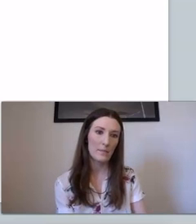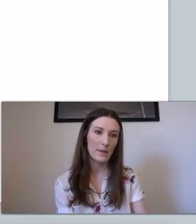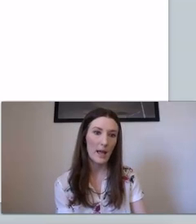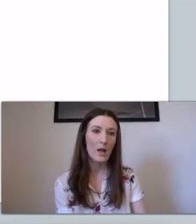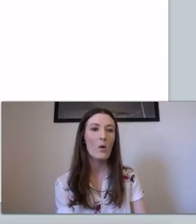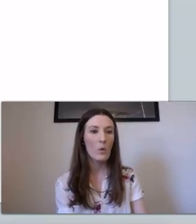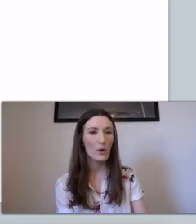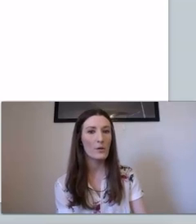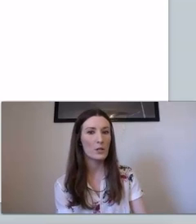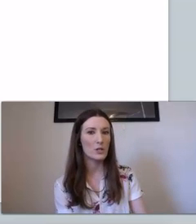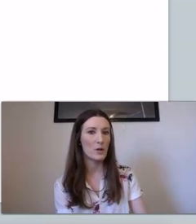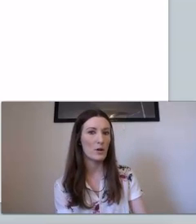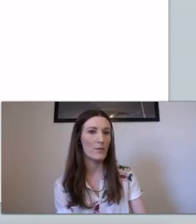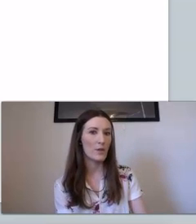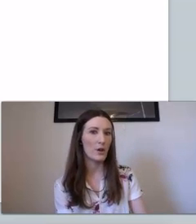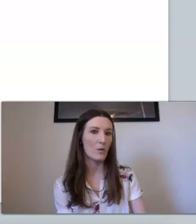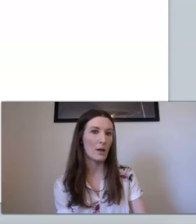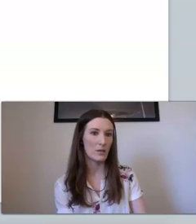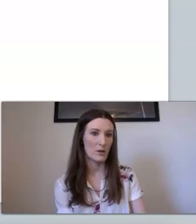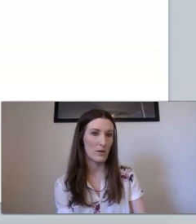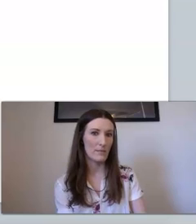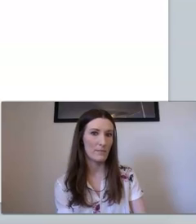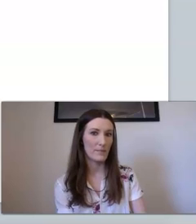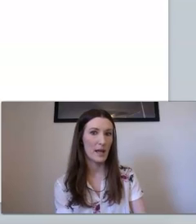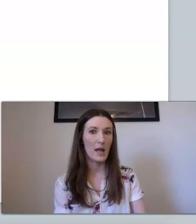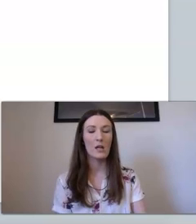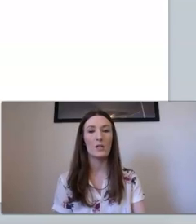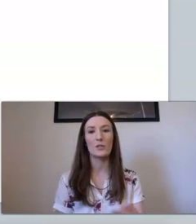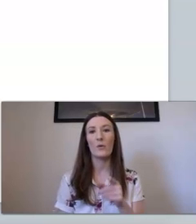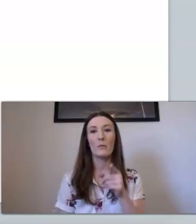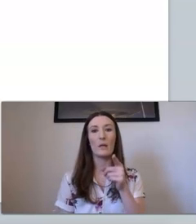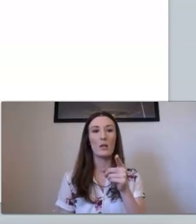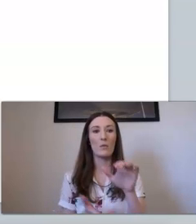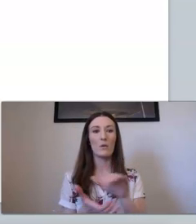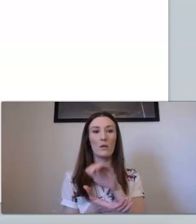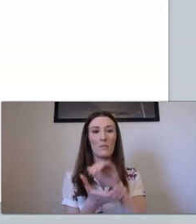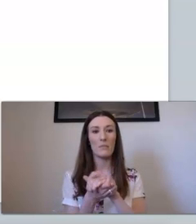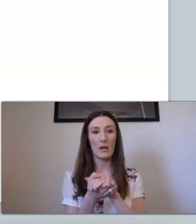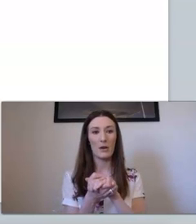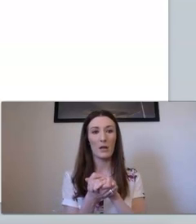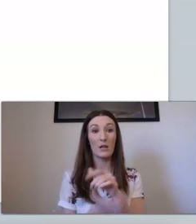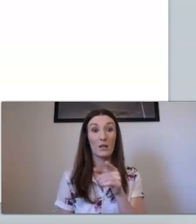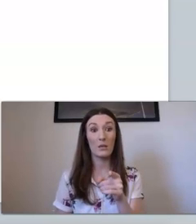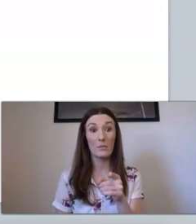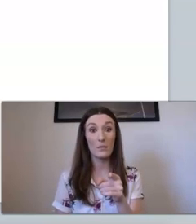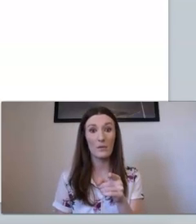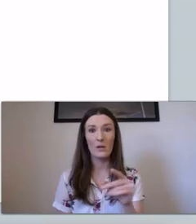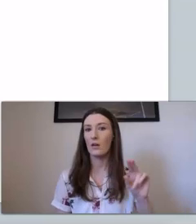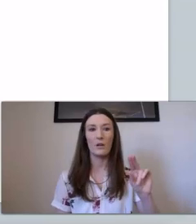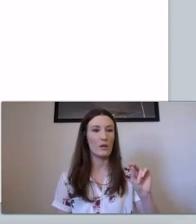thing, okay? Or you can just put it over the no and the not, okay? So it would be you married,